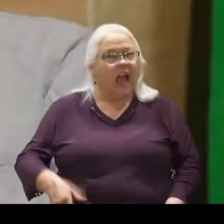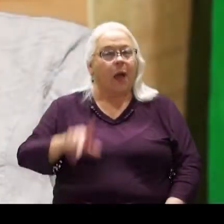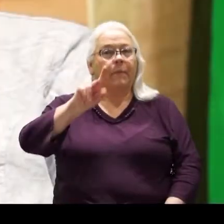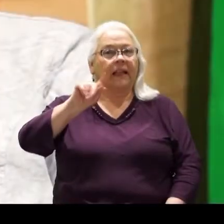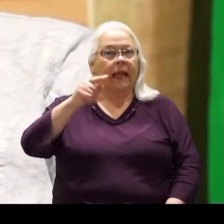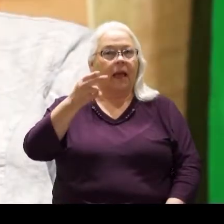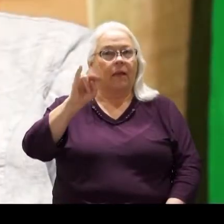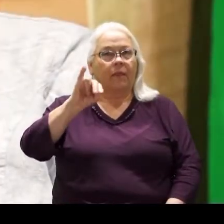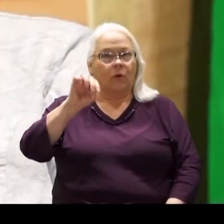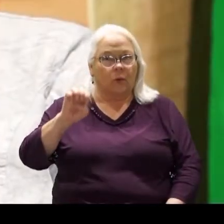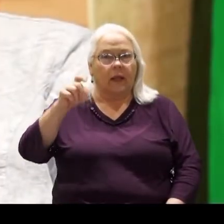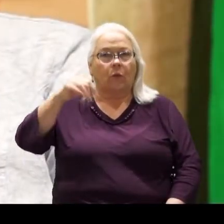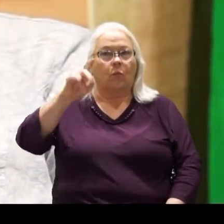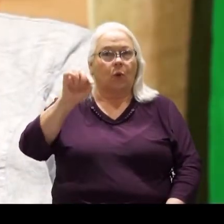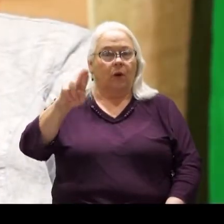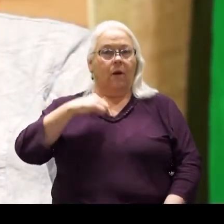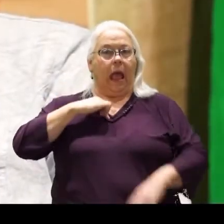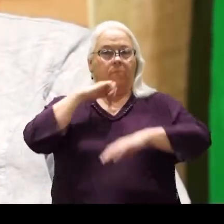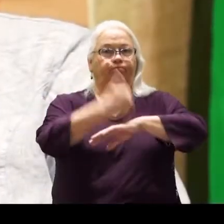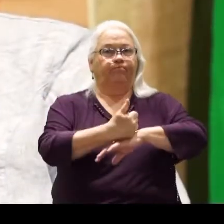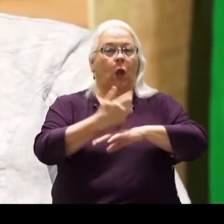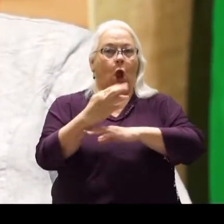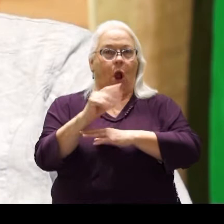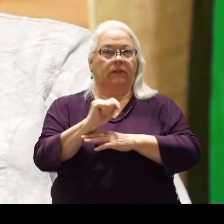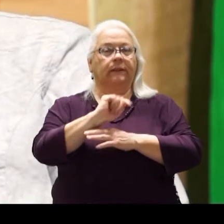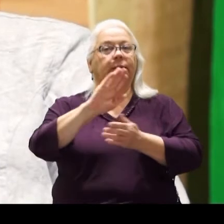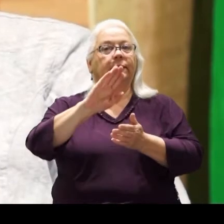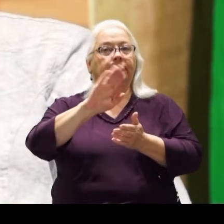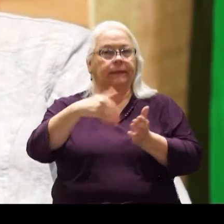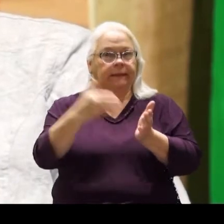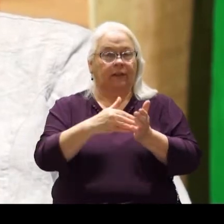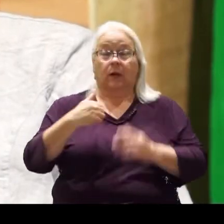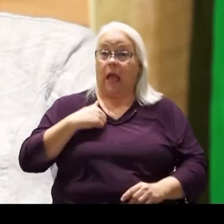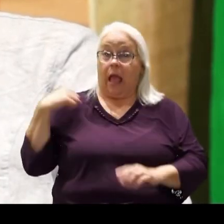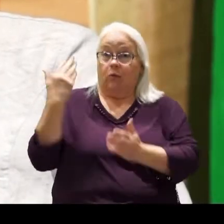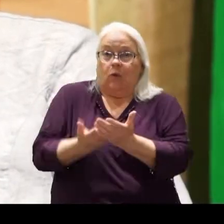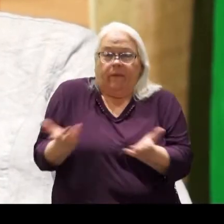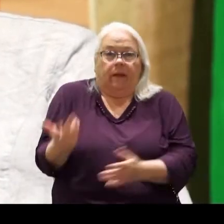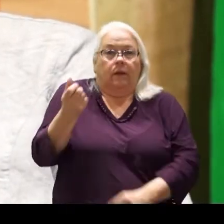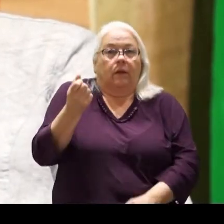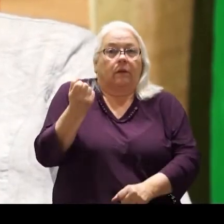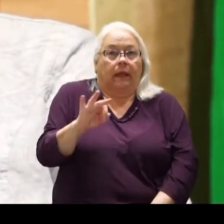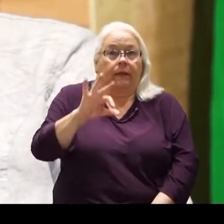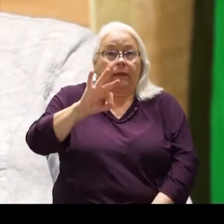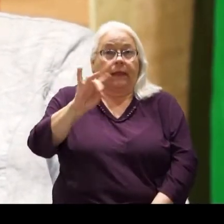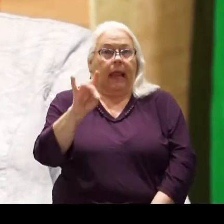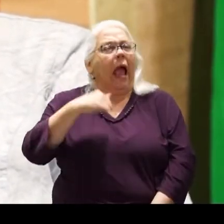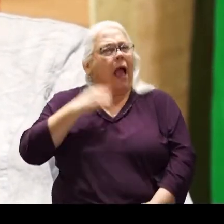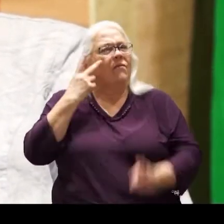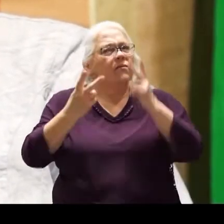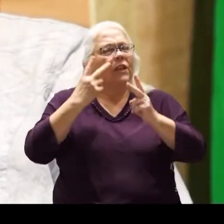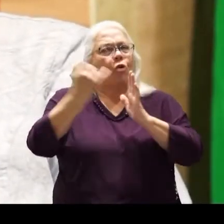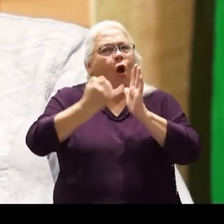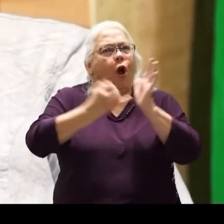I'm Catherine Porter. I'm the founding director of the HART Center. I came here in 1998 as a